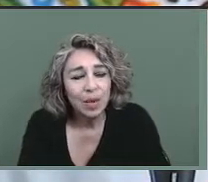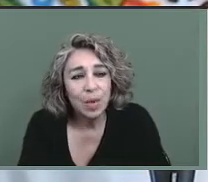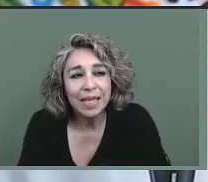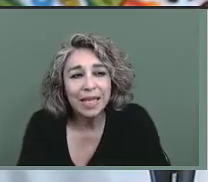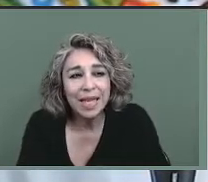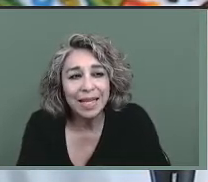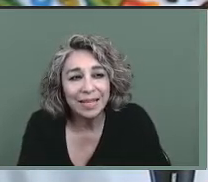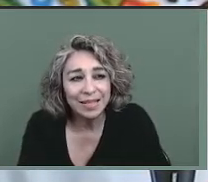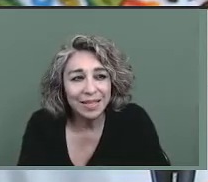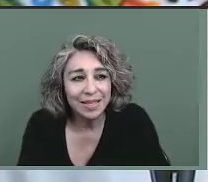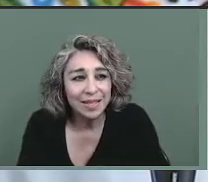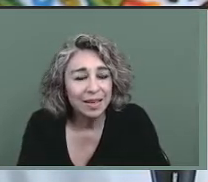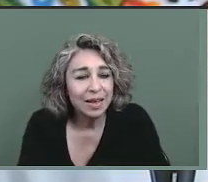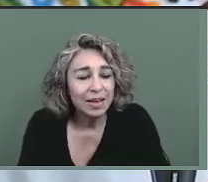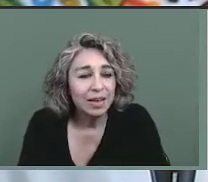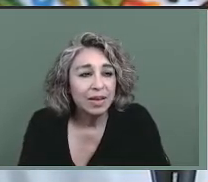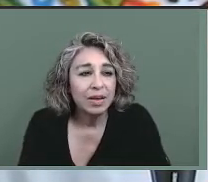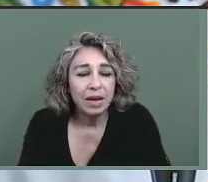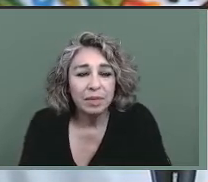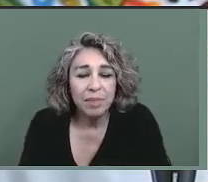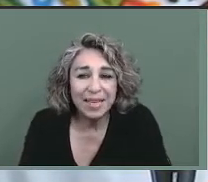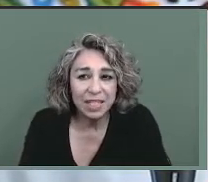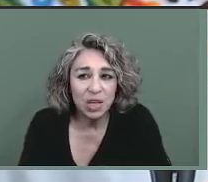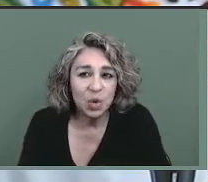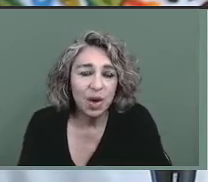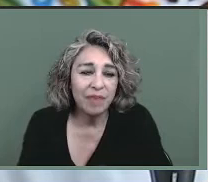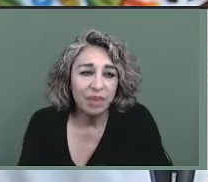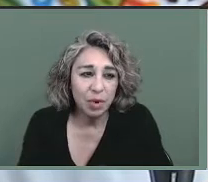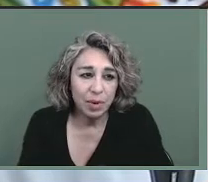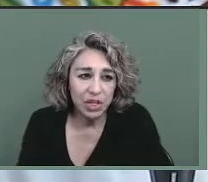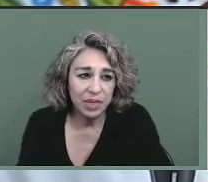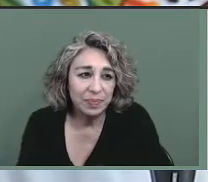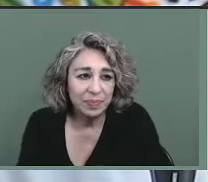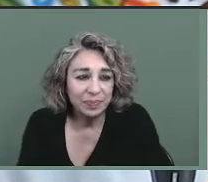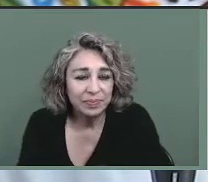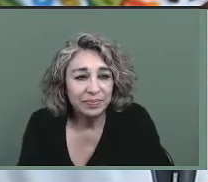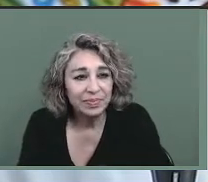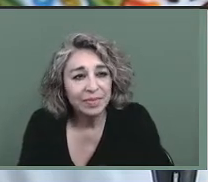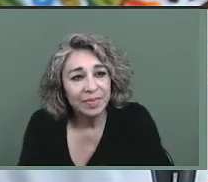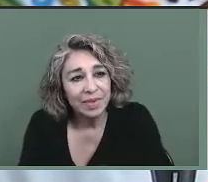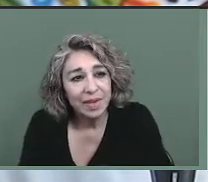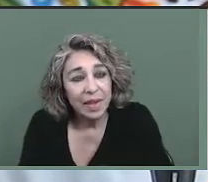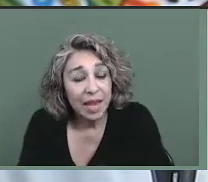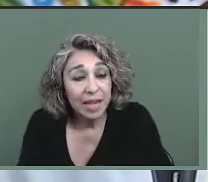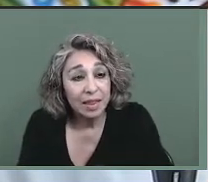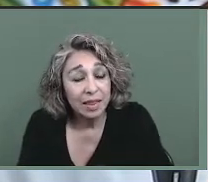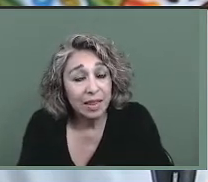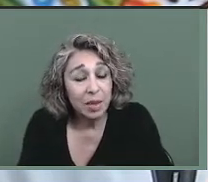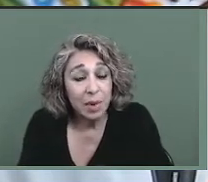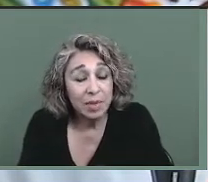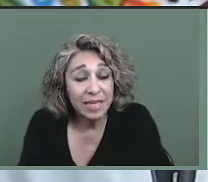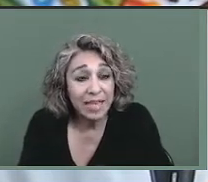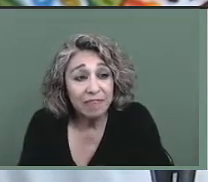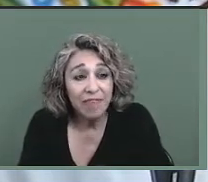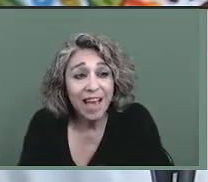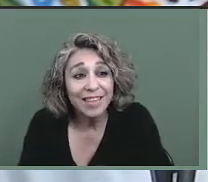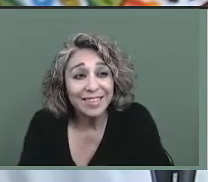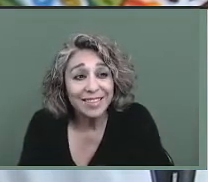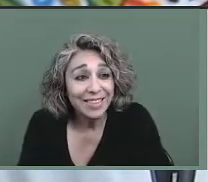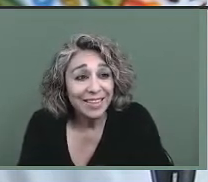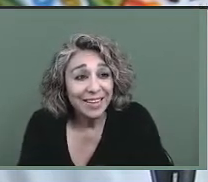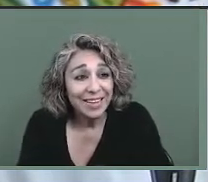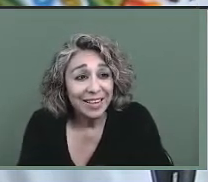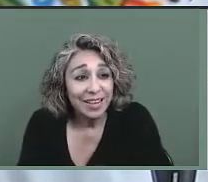that we cleanse Mexico of corruption. And they want me to say it